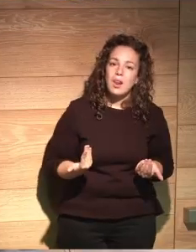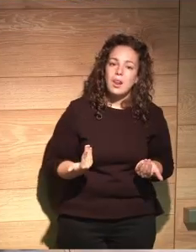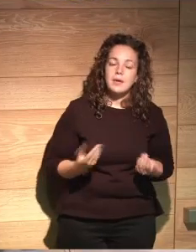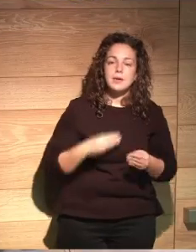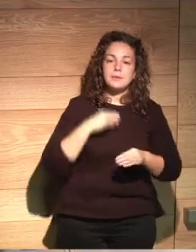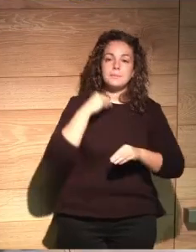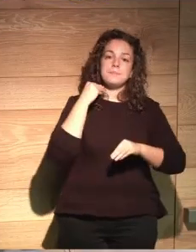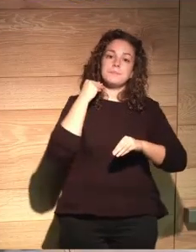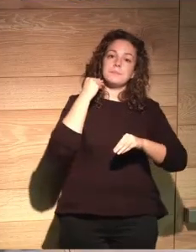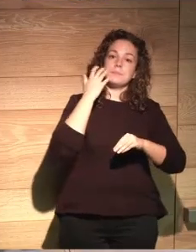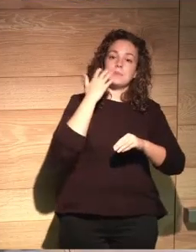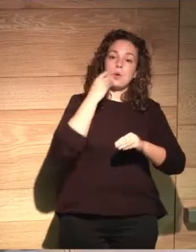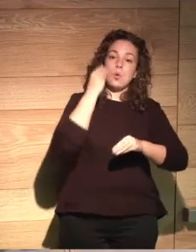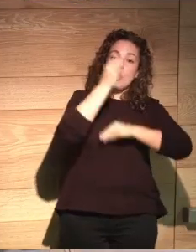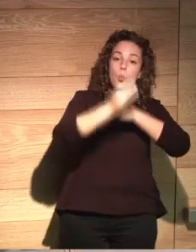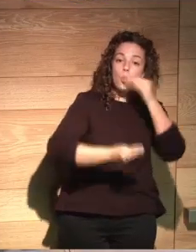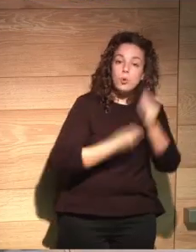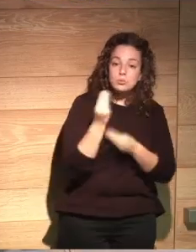rather,